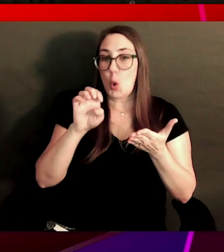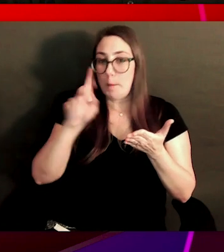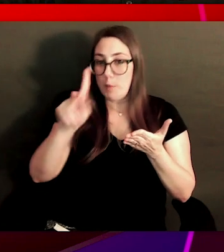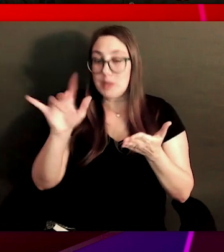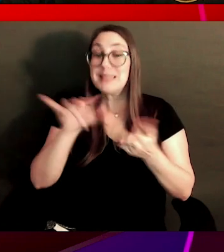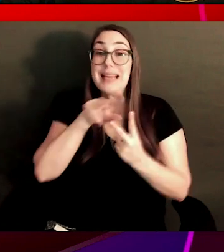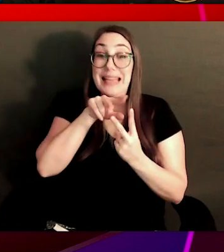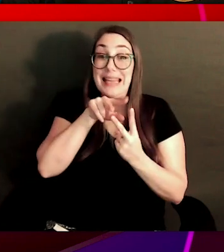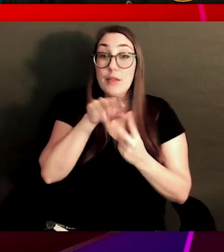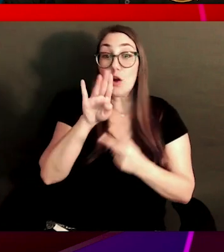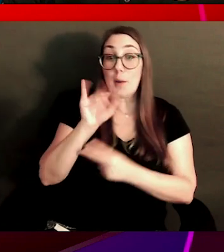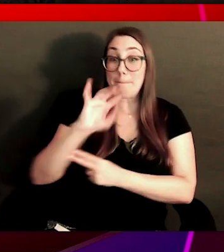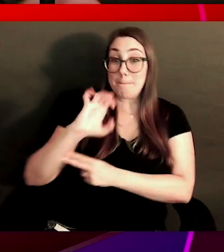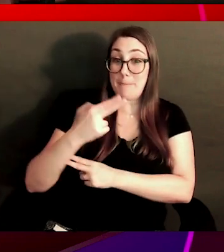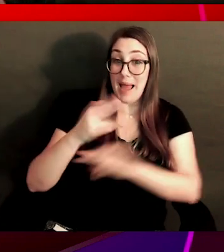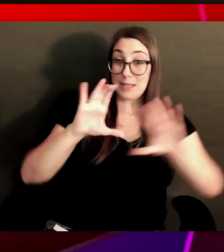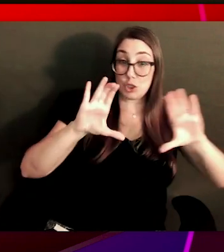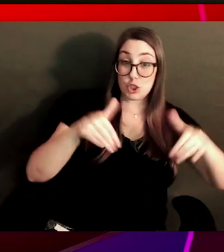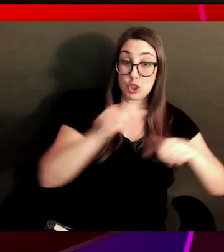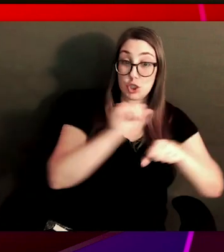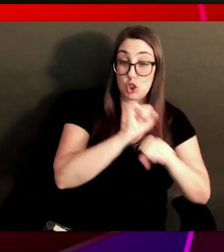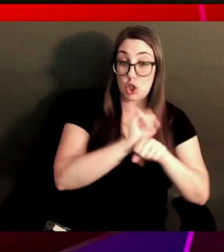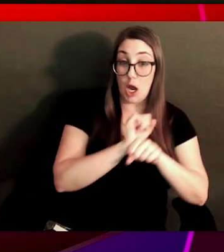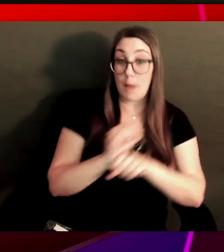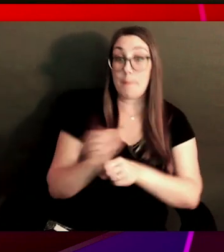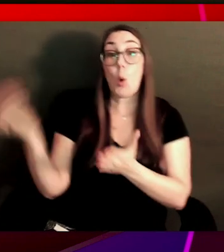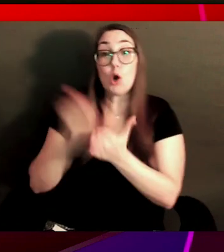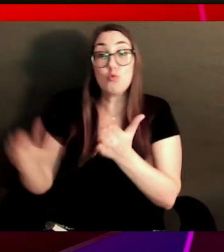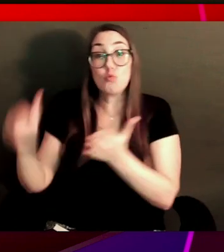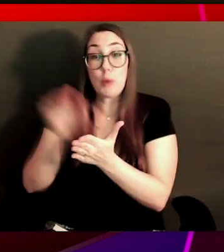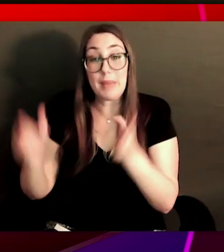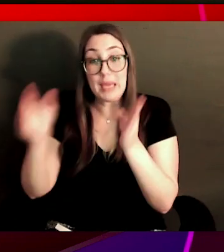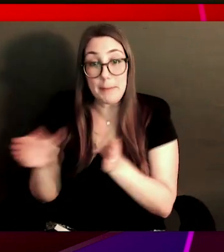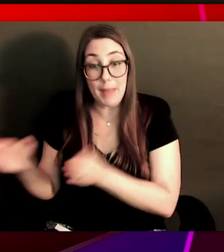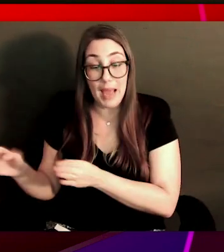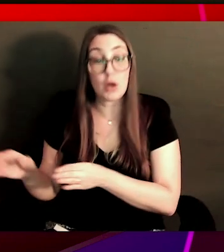repeated pattern. Oh, yeah, because sometimes you want to run these all the time, so right?